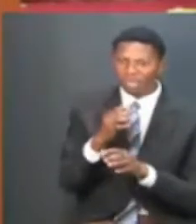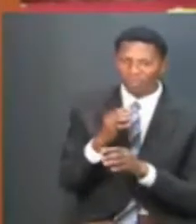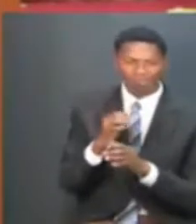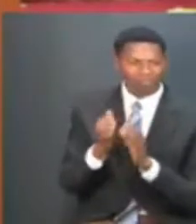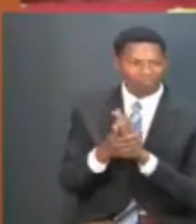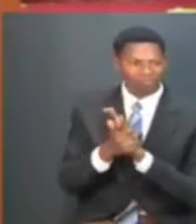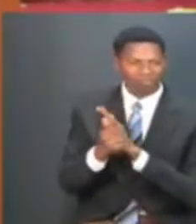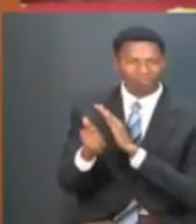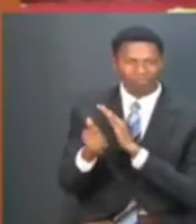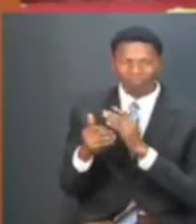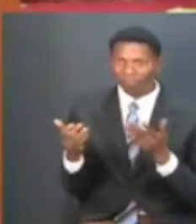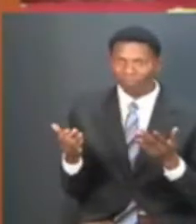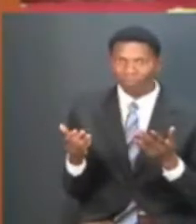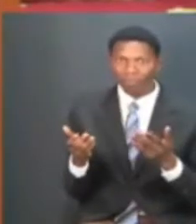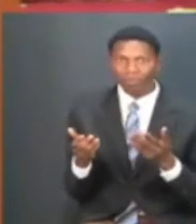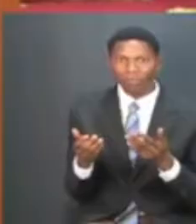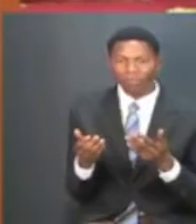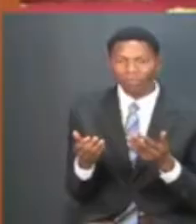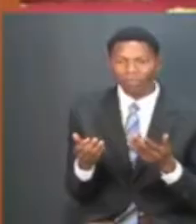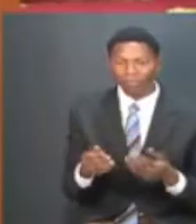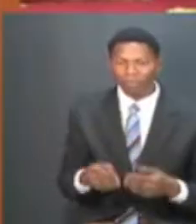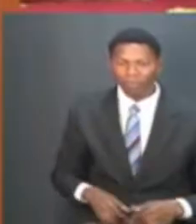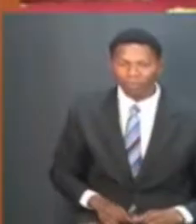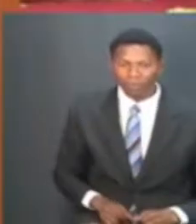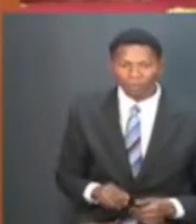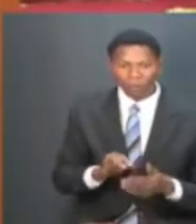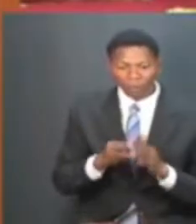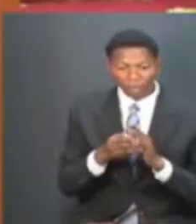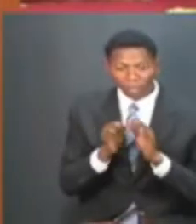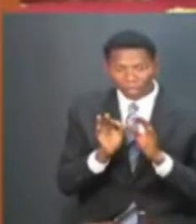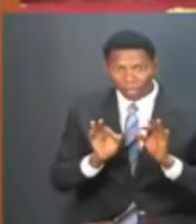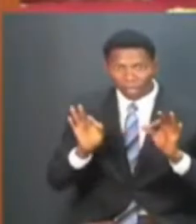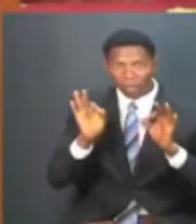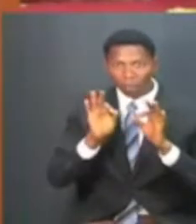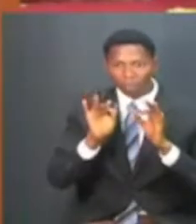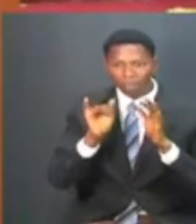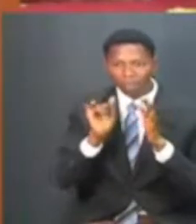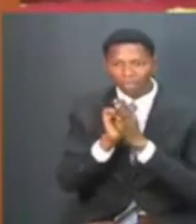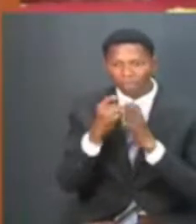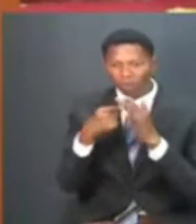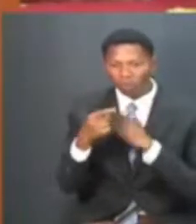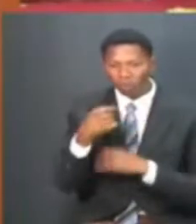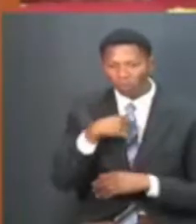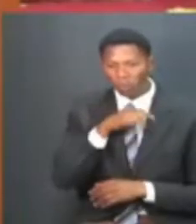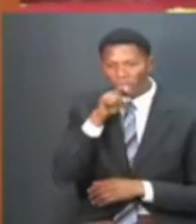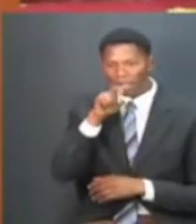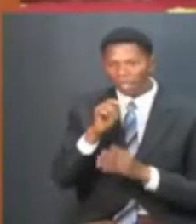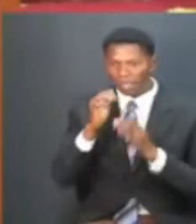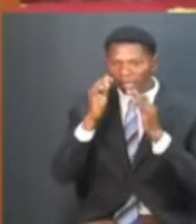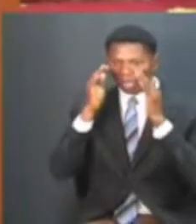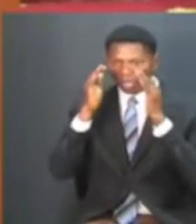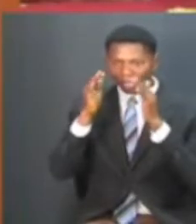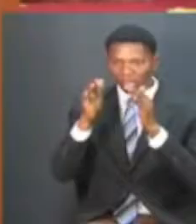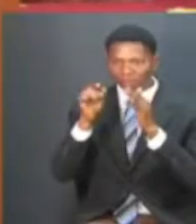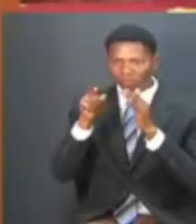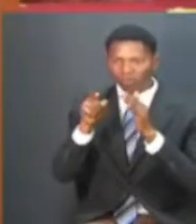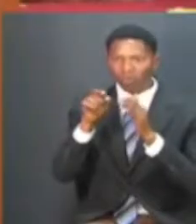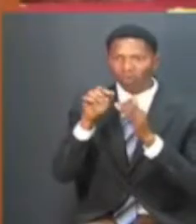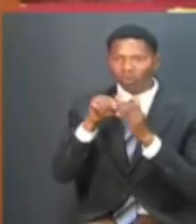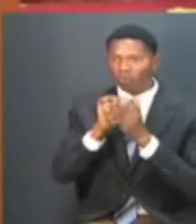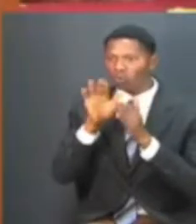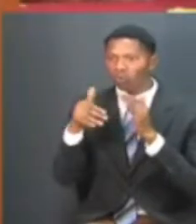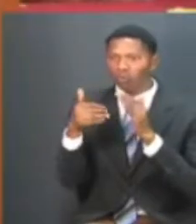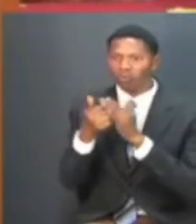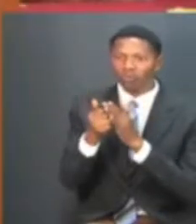develop. So it is important that we also draw the attention of the university